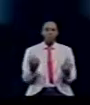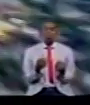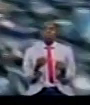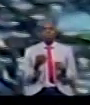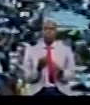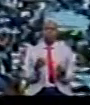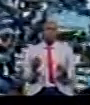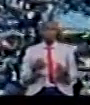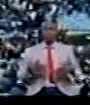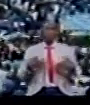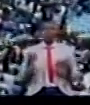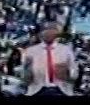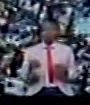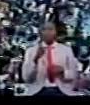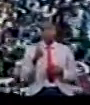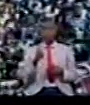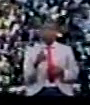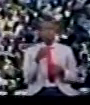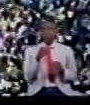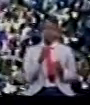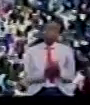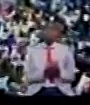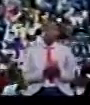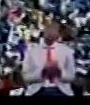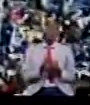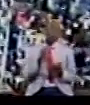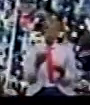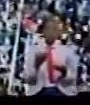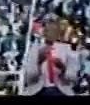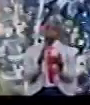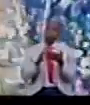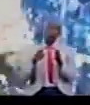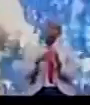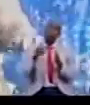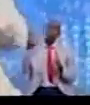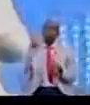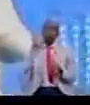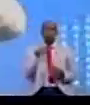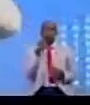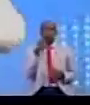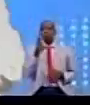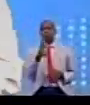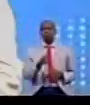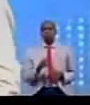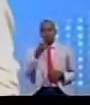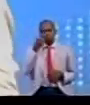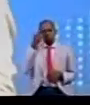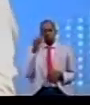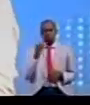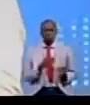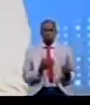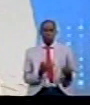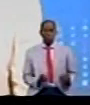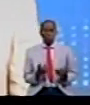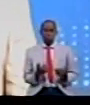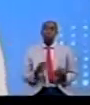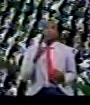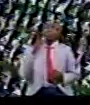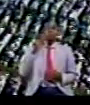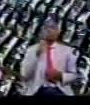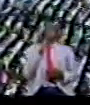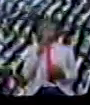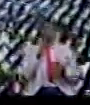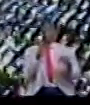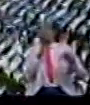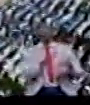will be written against every individual members on this platform, we cancel them by the blood of Jesus Christ. We